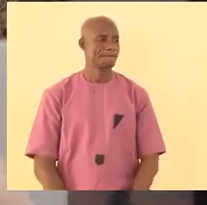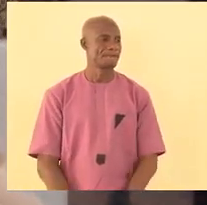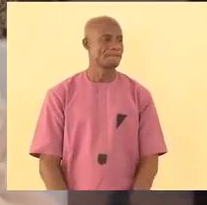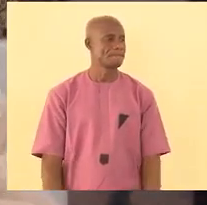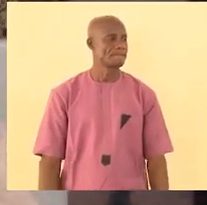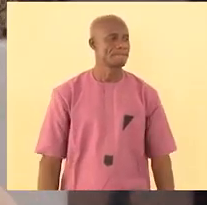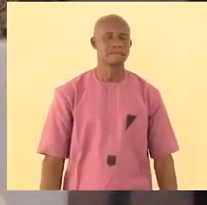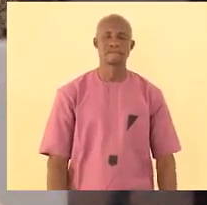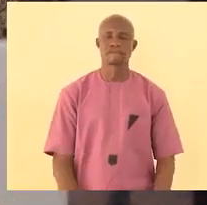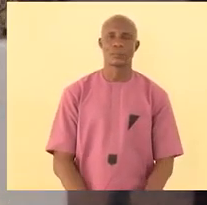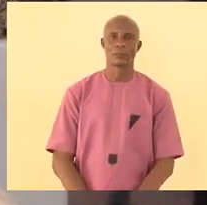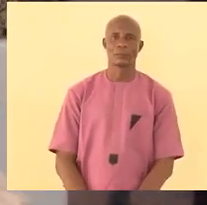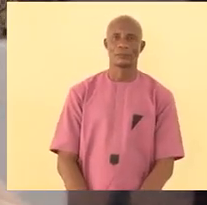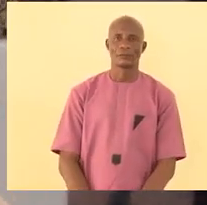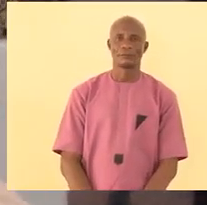Yes, sir.